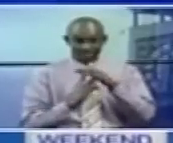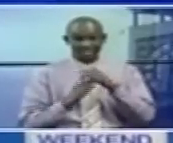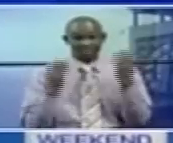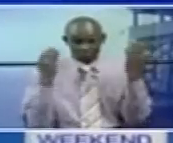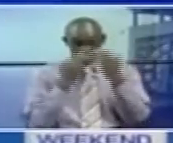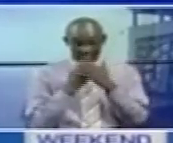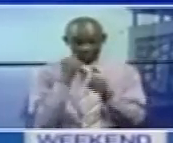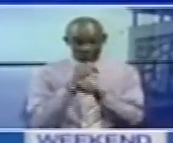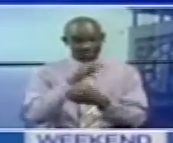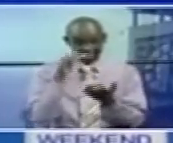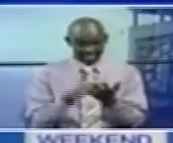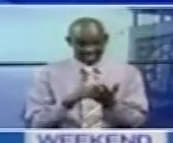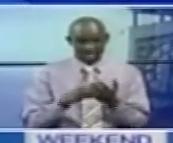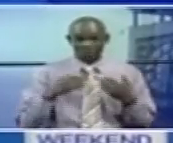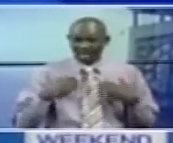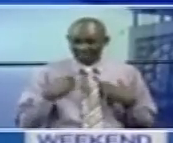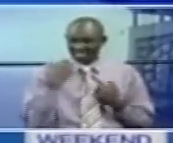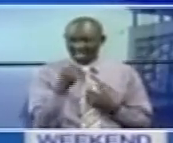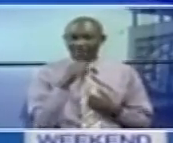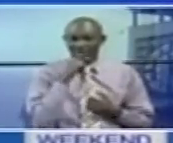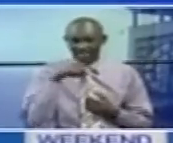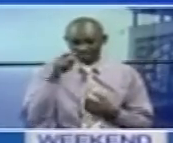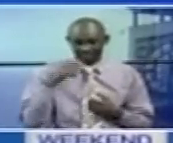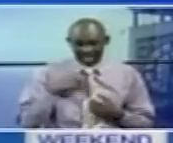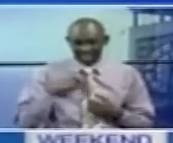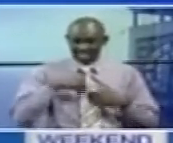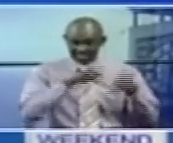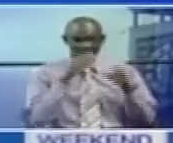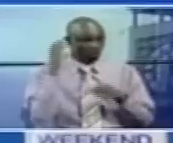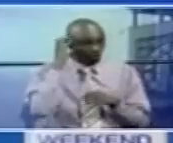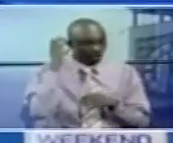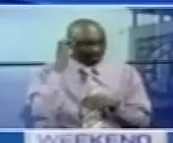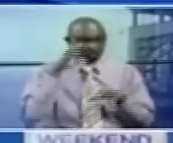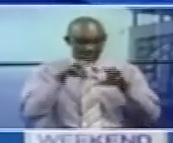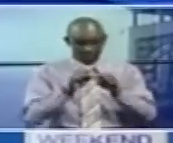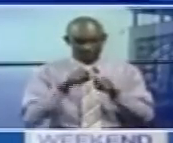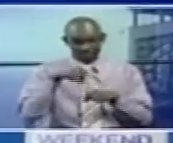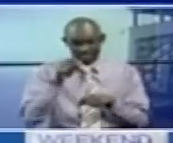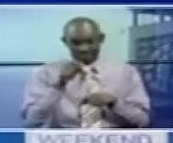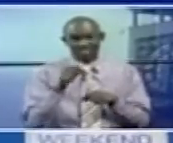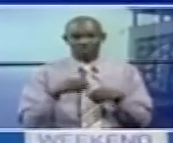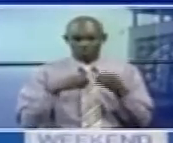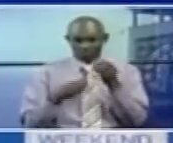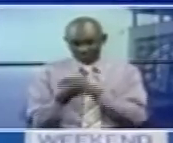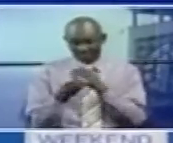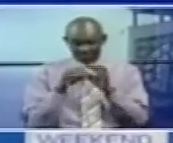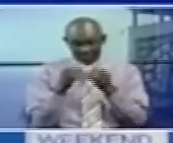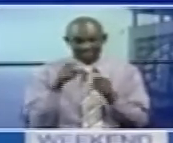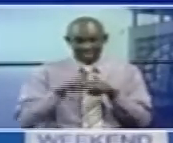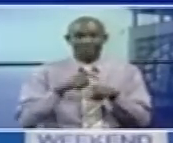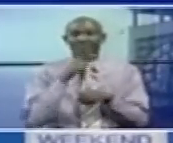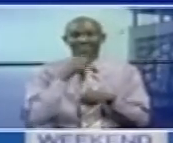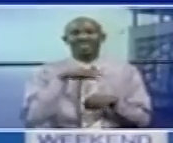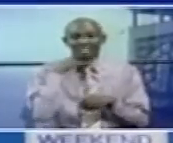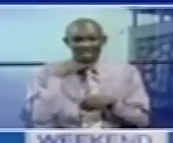In tonight's Job Center, we have a young man who had to quit college to take over the role of breadwinner after his father passed